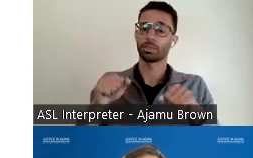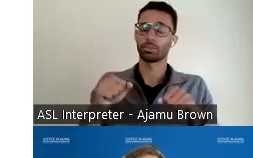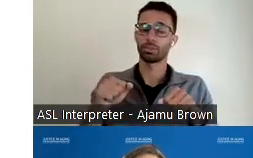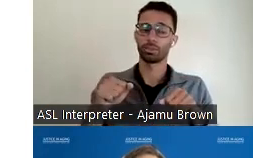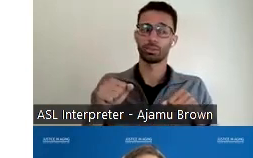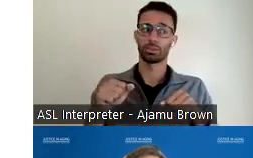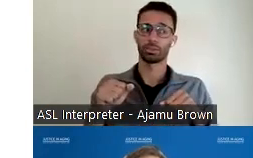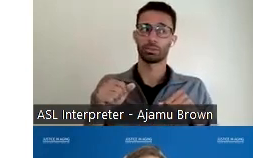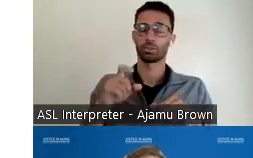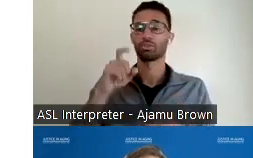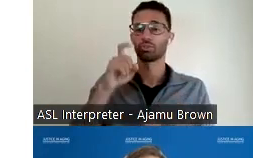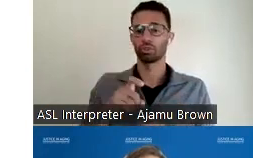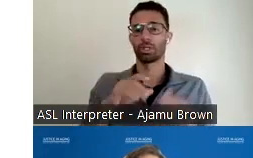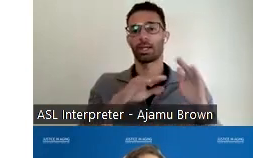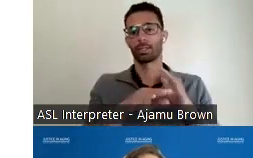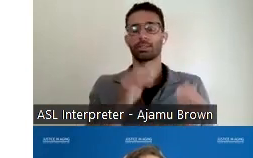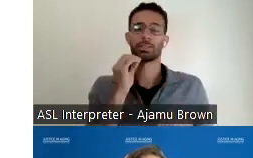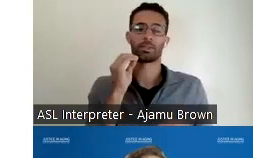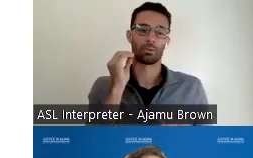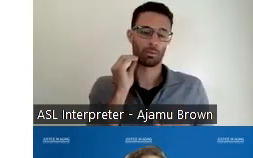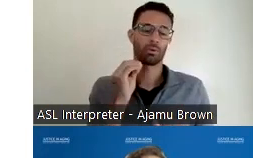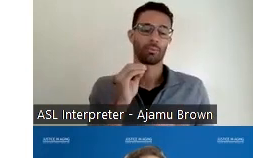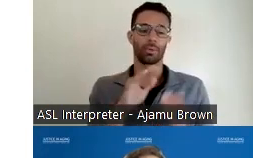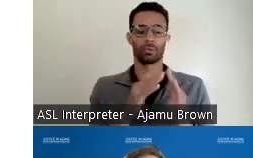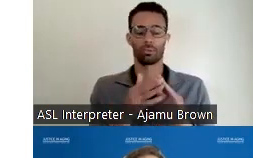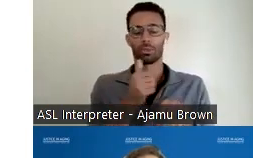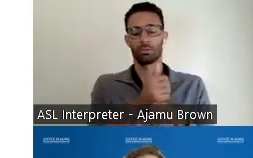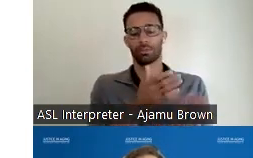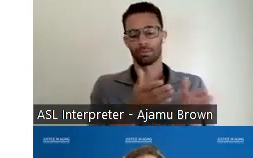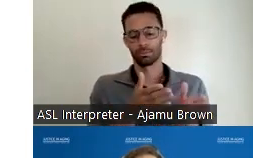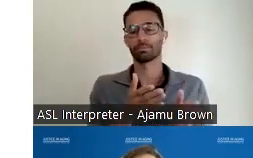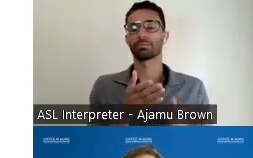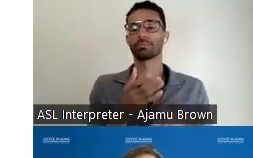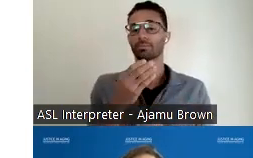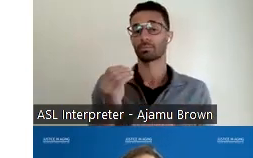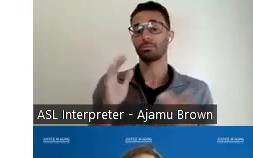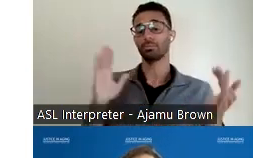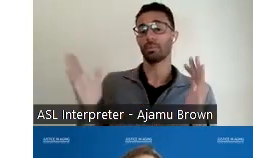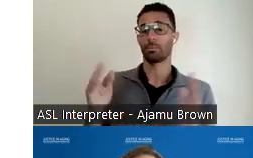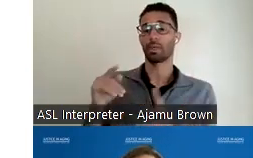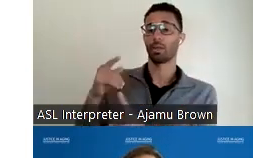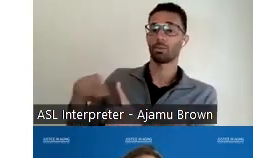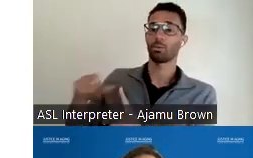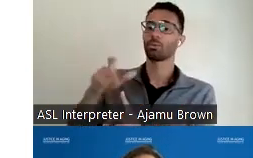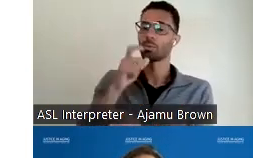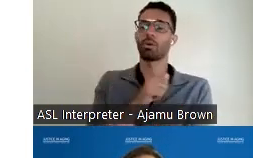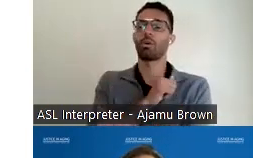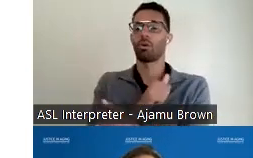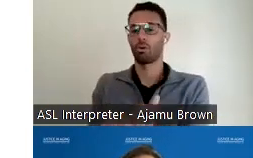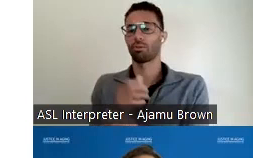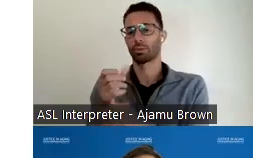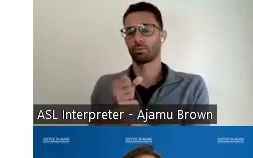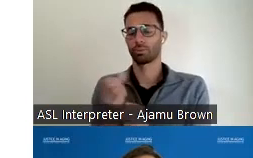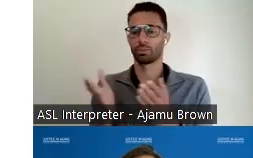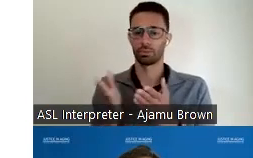accessing home and community-based services, and then compare those with the individuals that are actually authorized to receive services, and then again